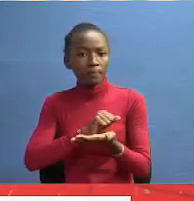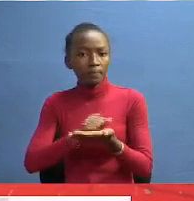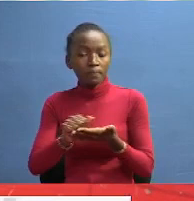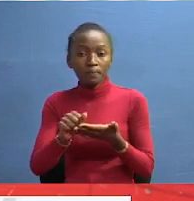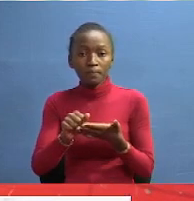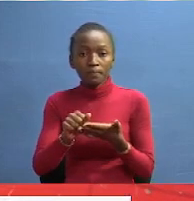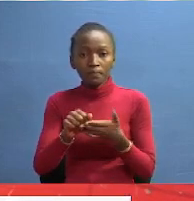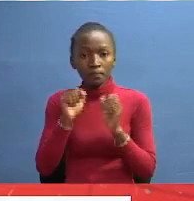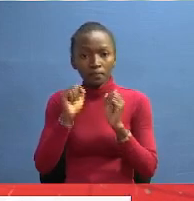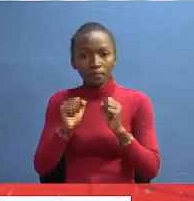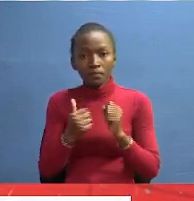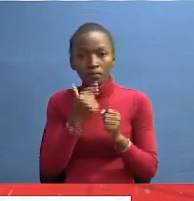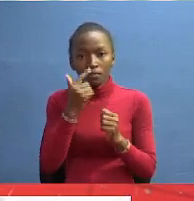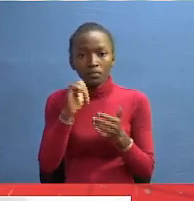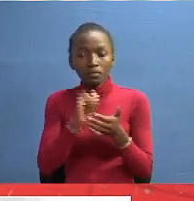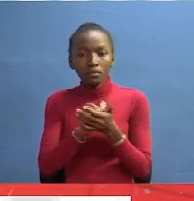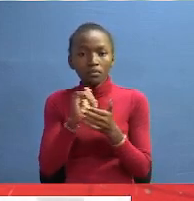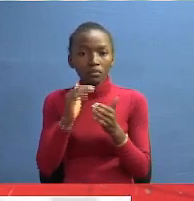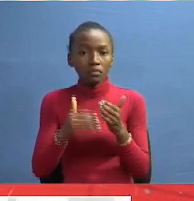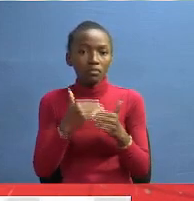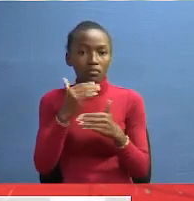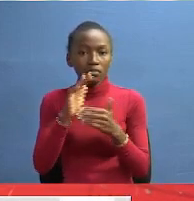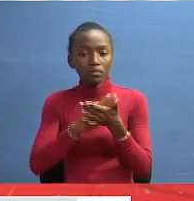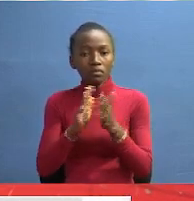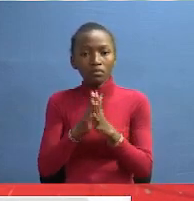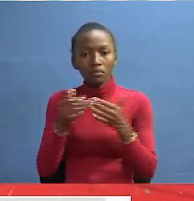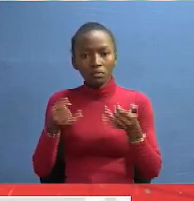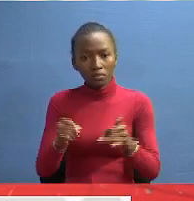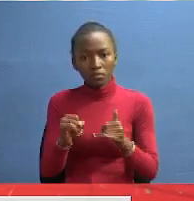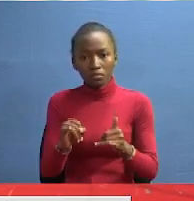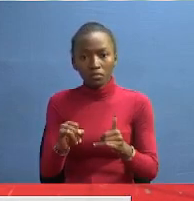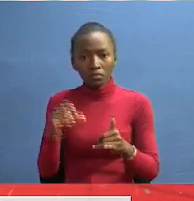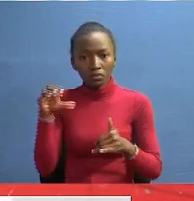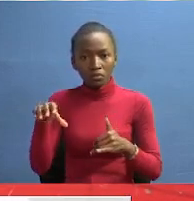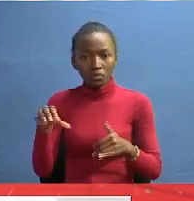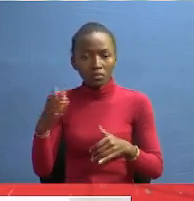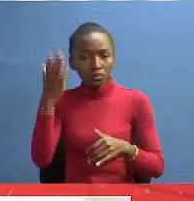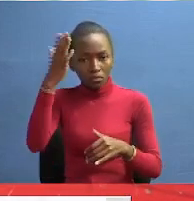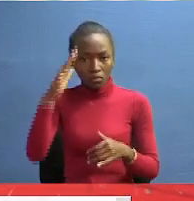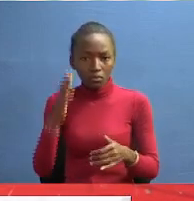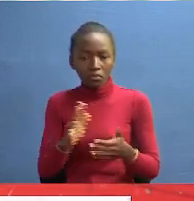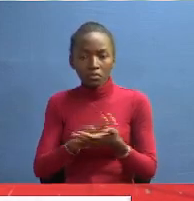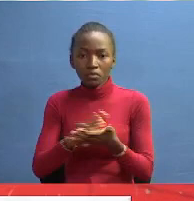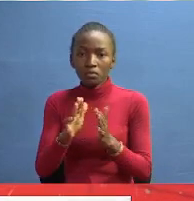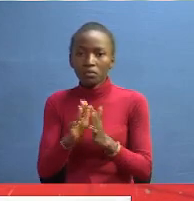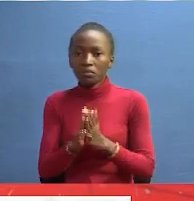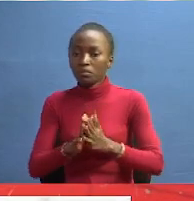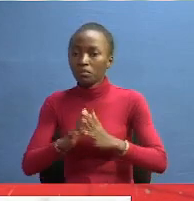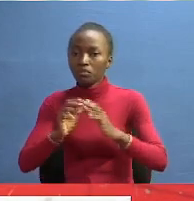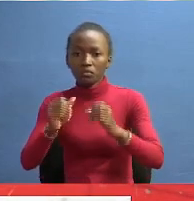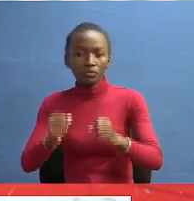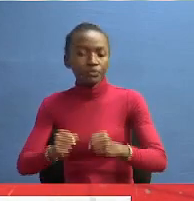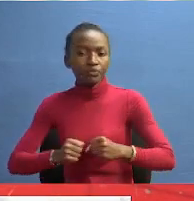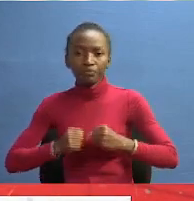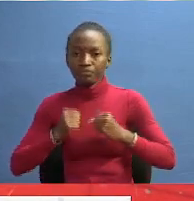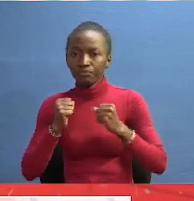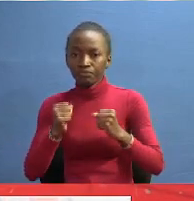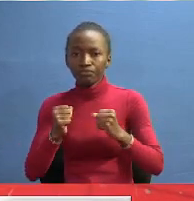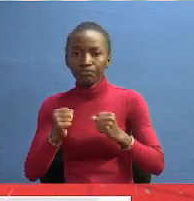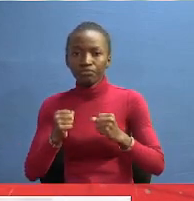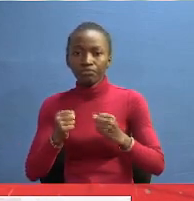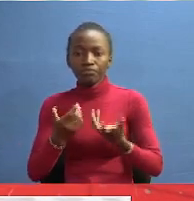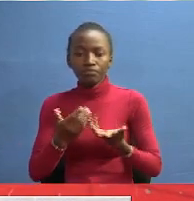even when it became an independent state, I think Congo has not been stable at all. You know, the issue of coup